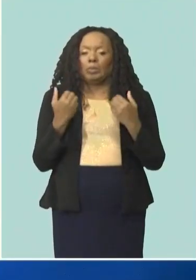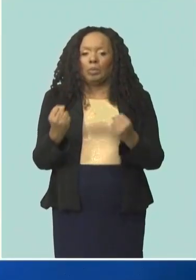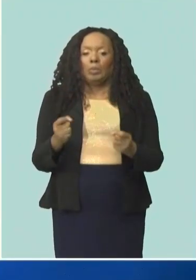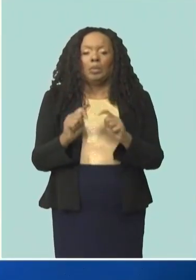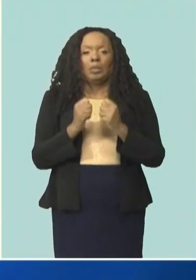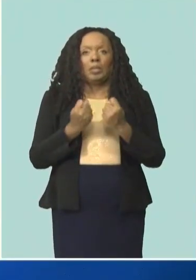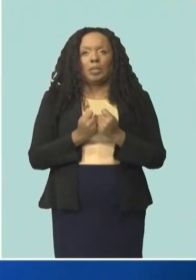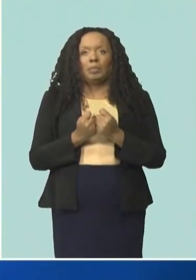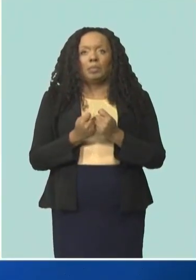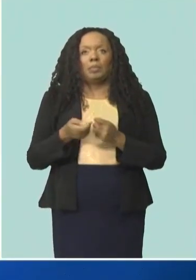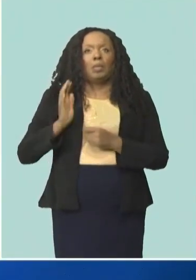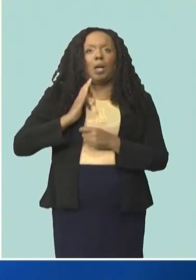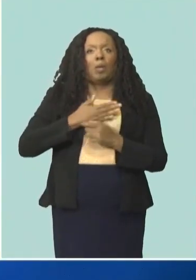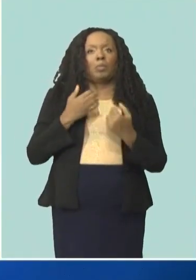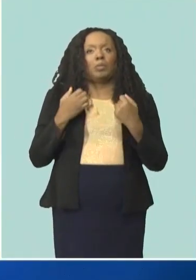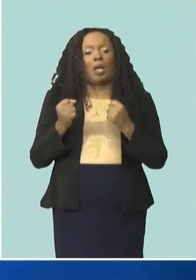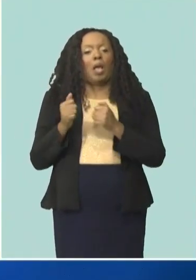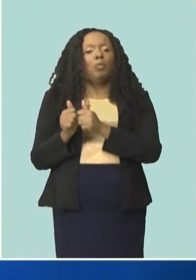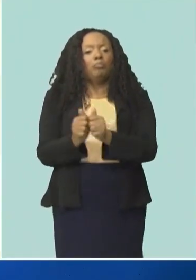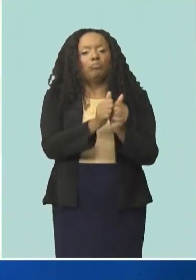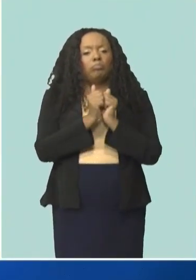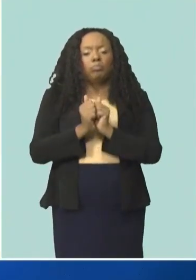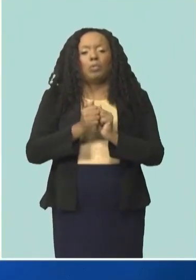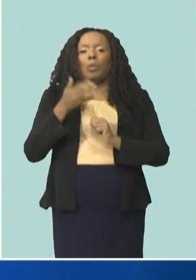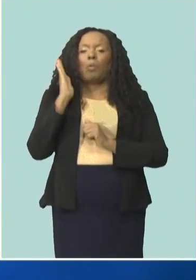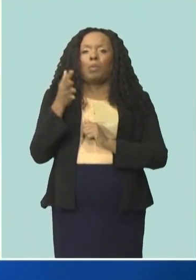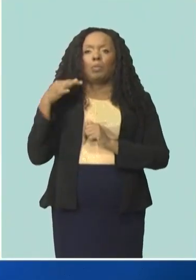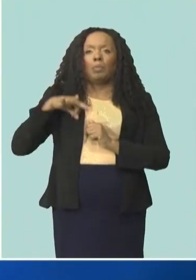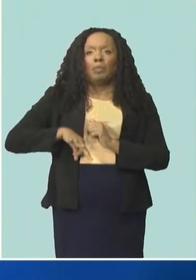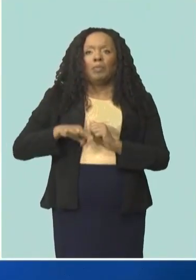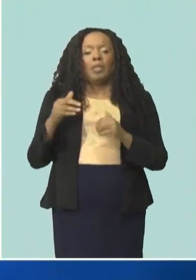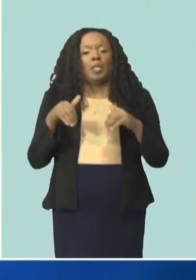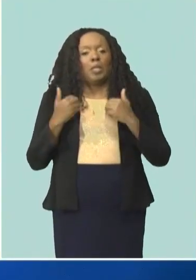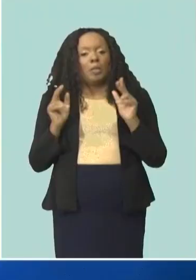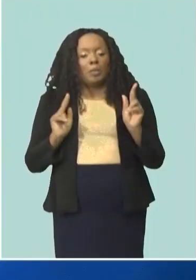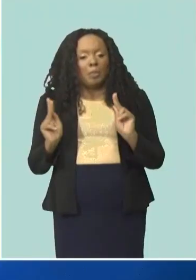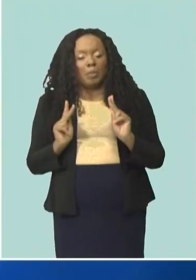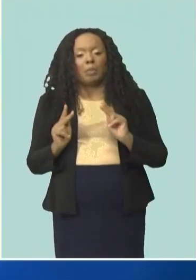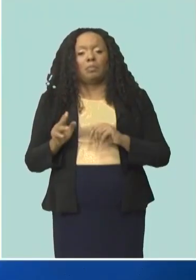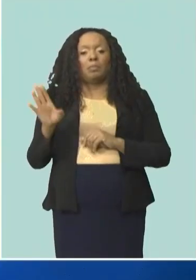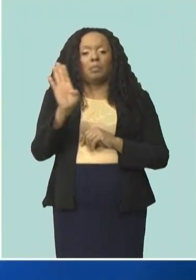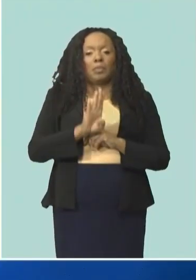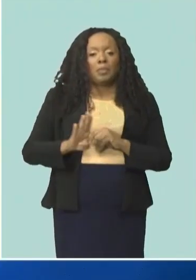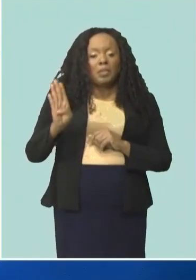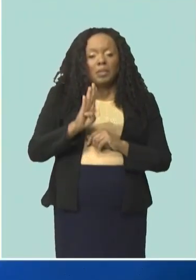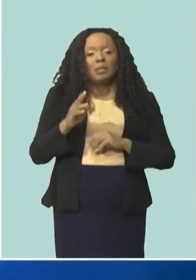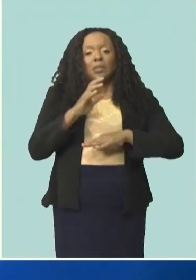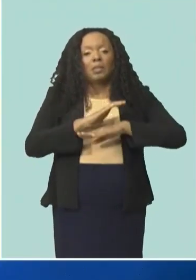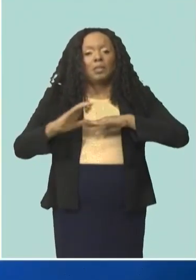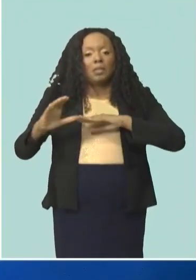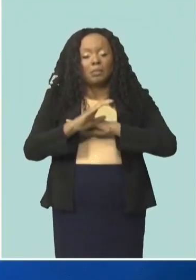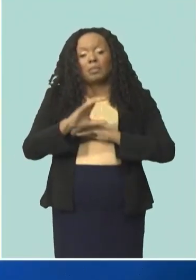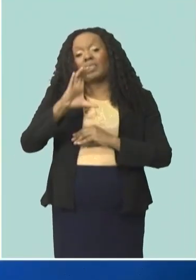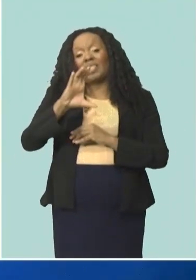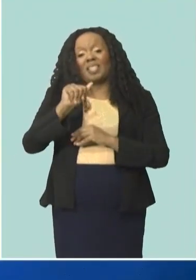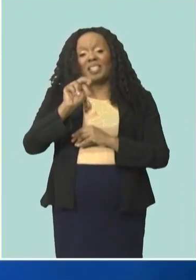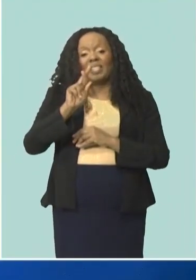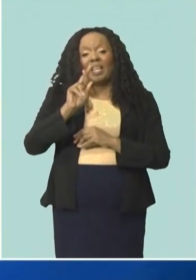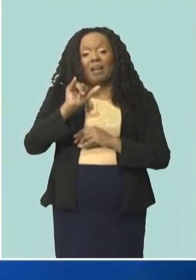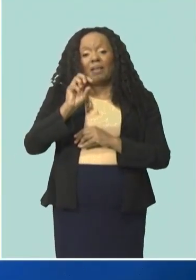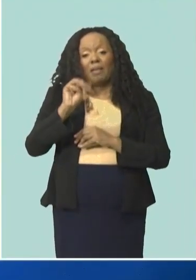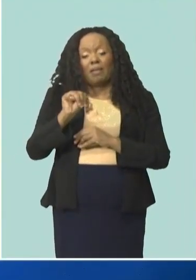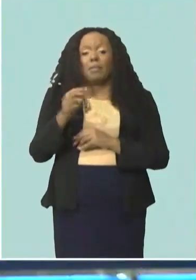put together will be to the benefit of the youth, Barbados, CARICOM, and the world by